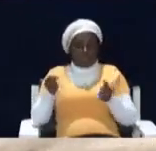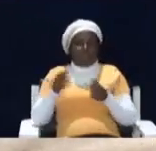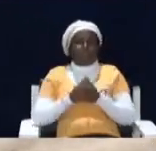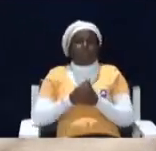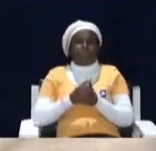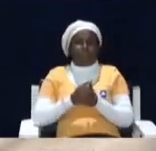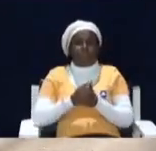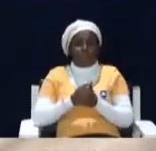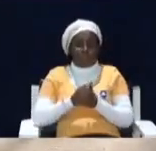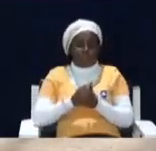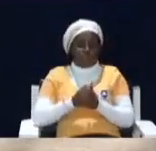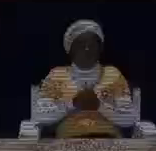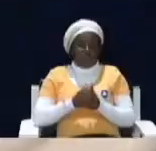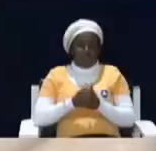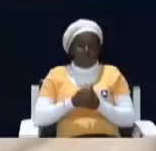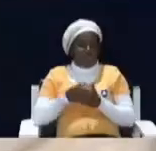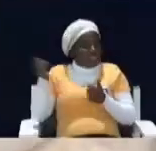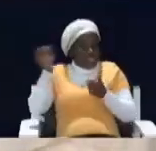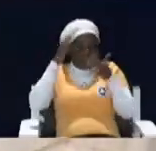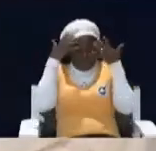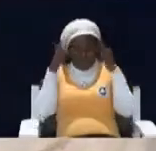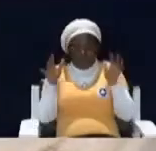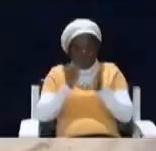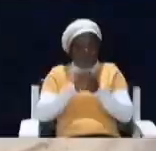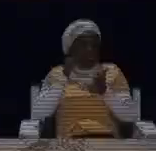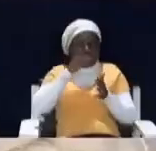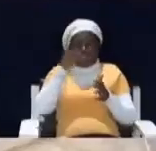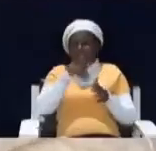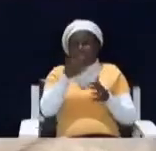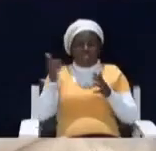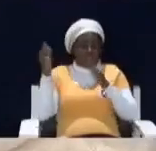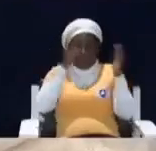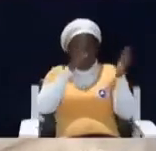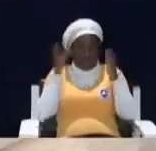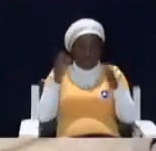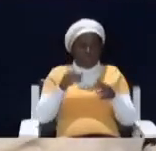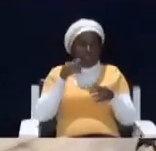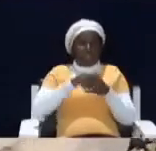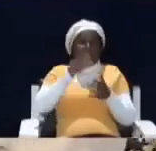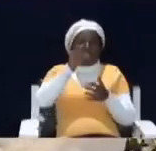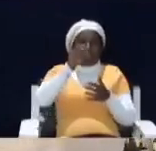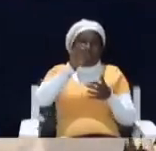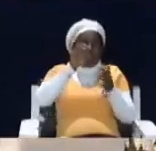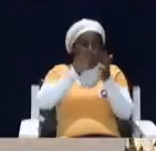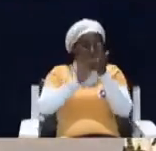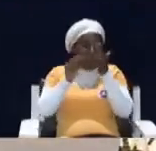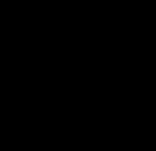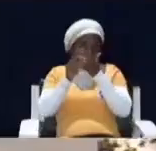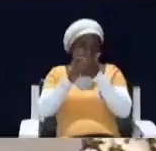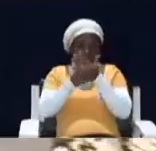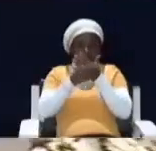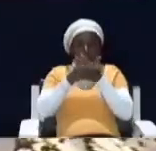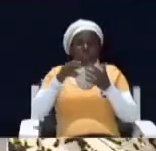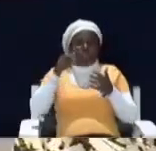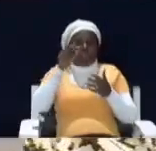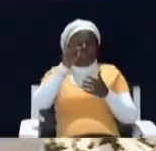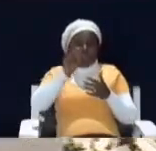Then we didn't even know there was any battle ahead. Then in March 2016,